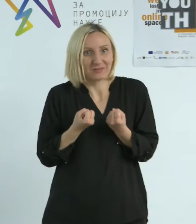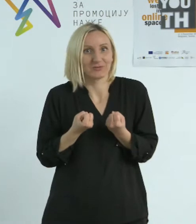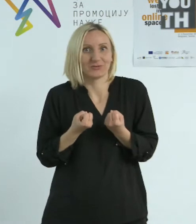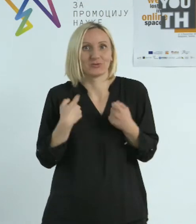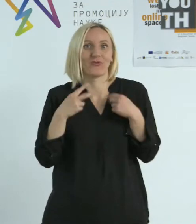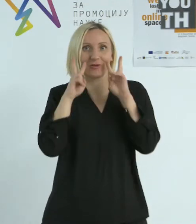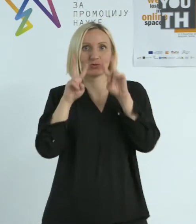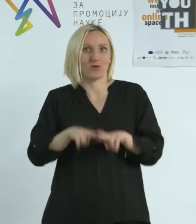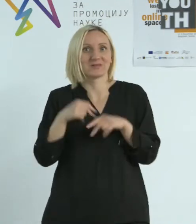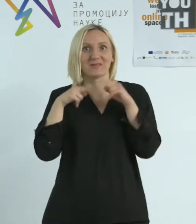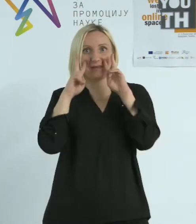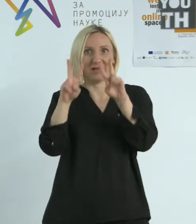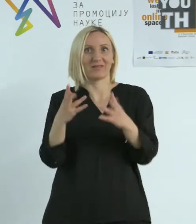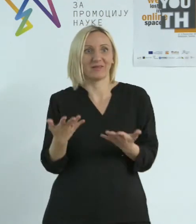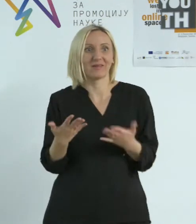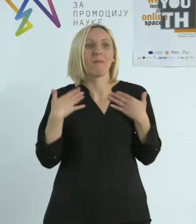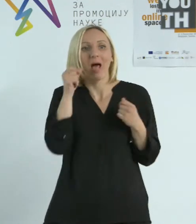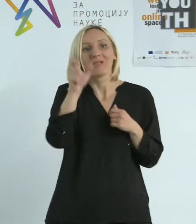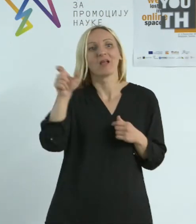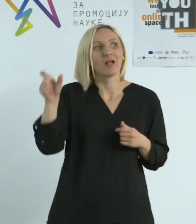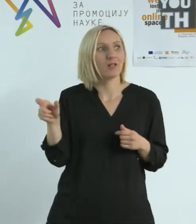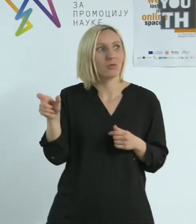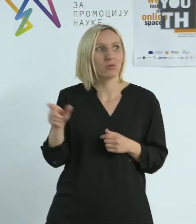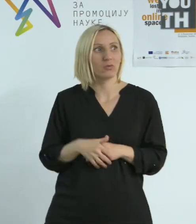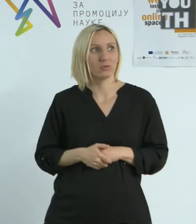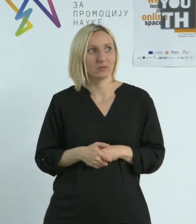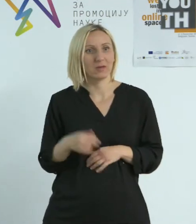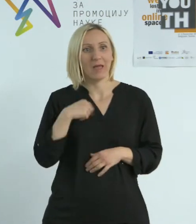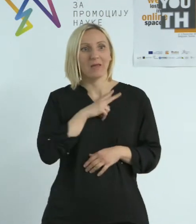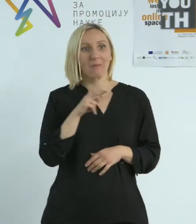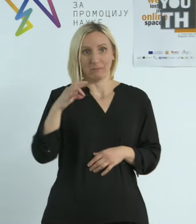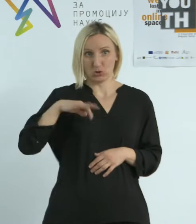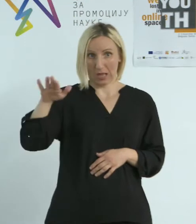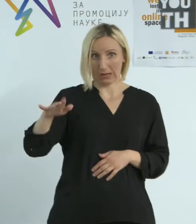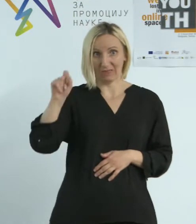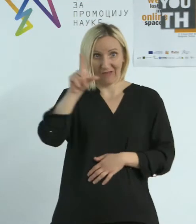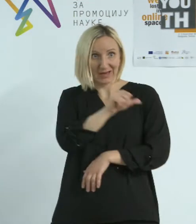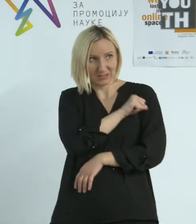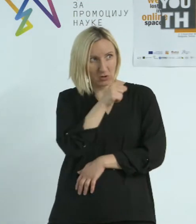unfortunately, I could say young people are more, I have a daughter who is 12,